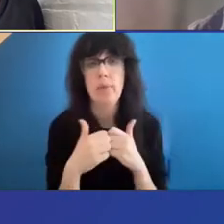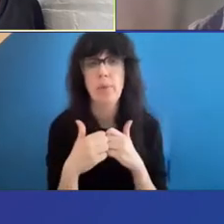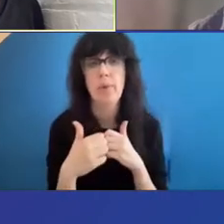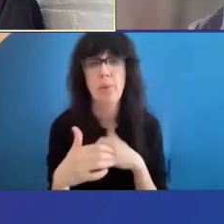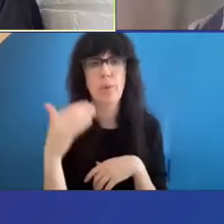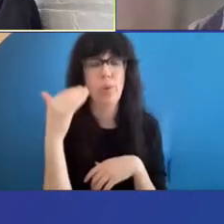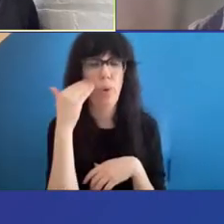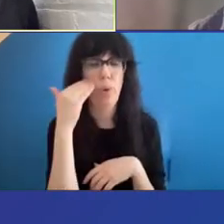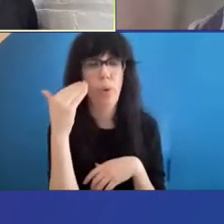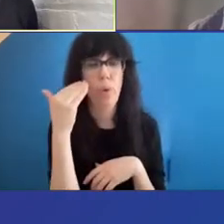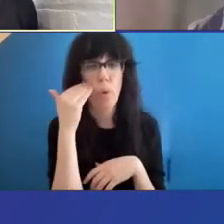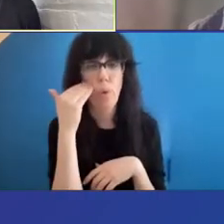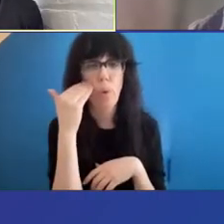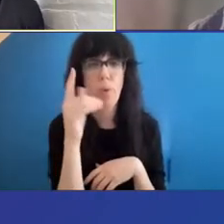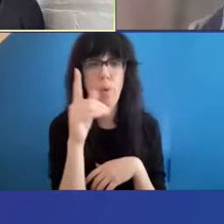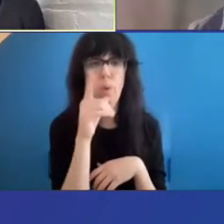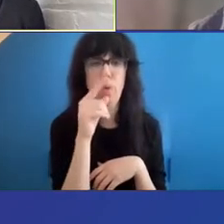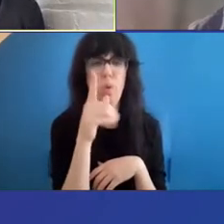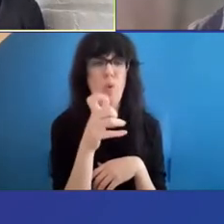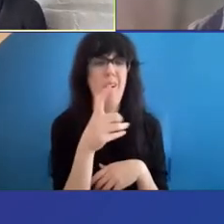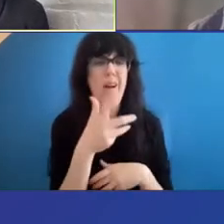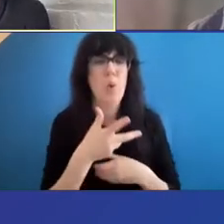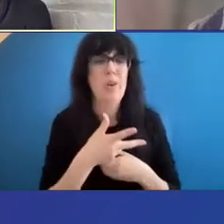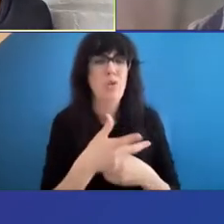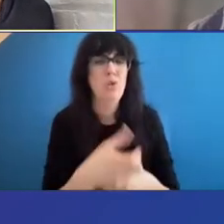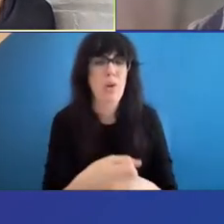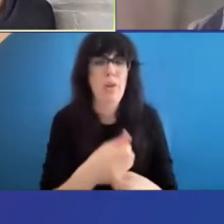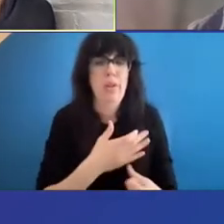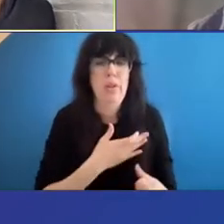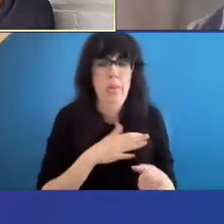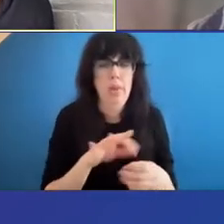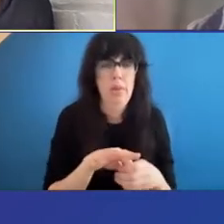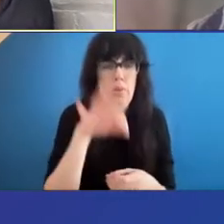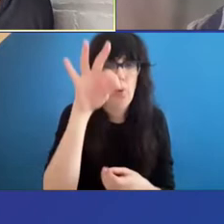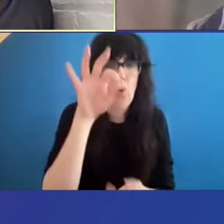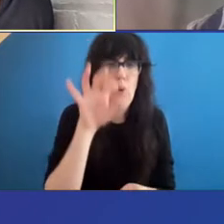known, who I would trust my soul with,